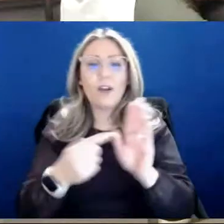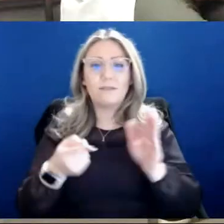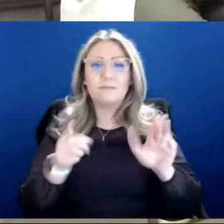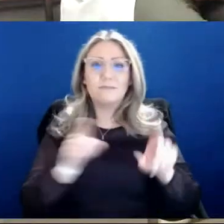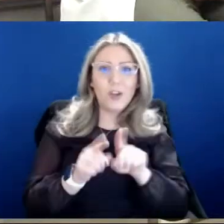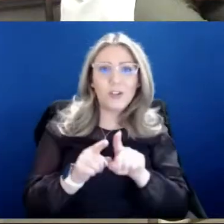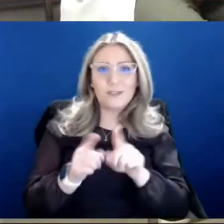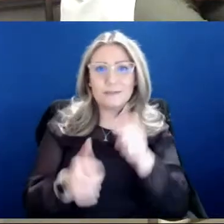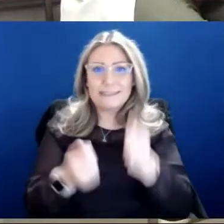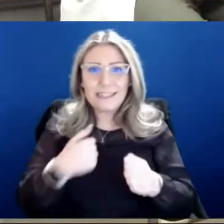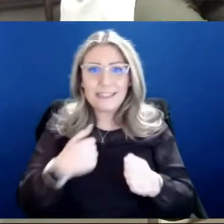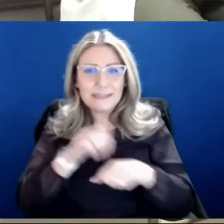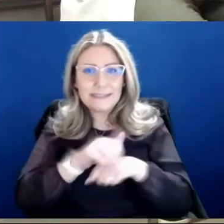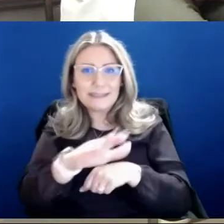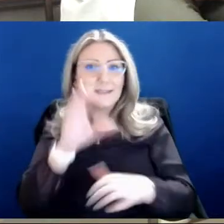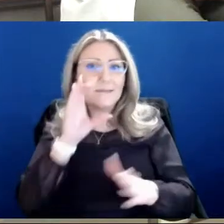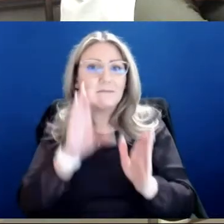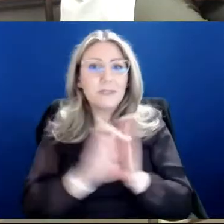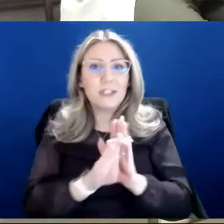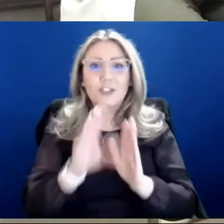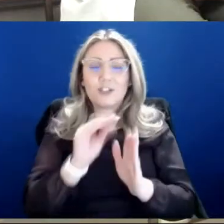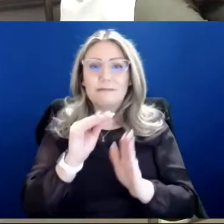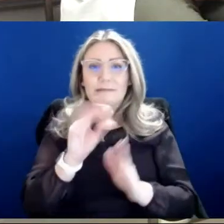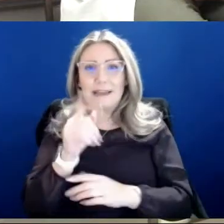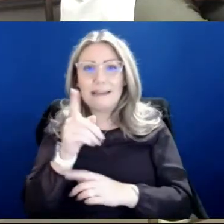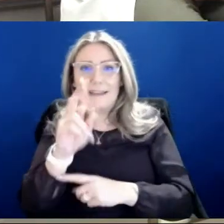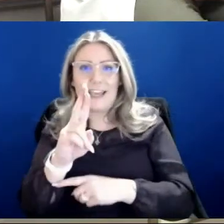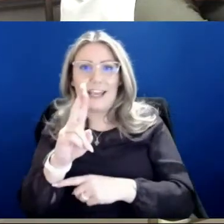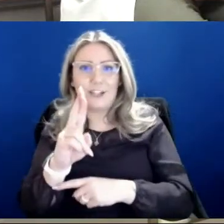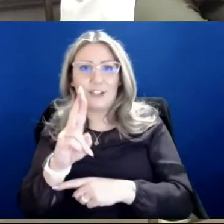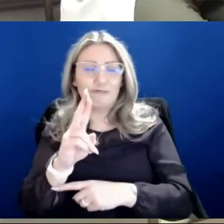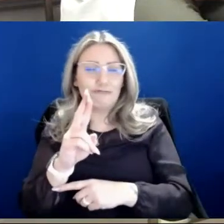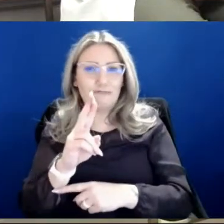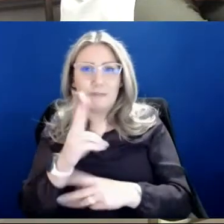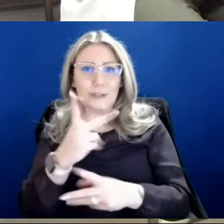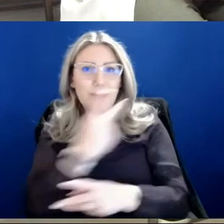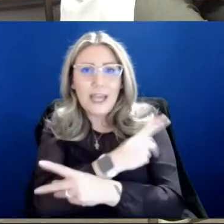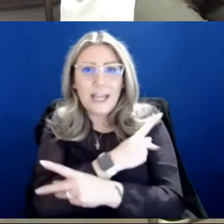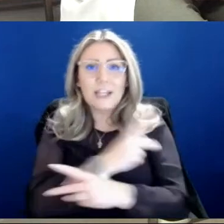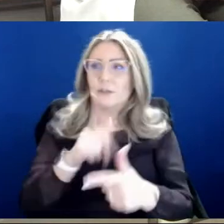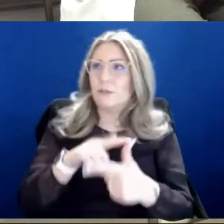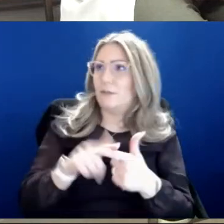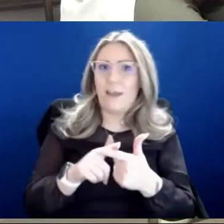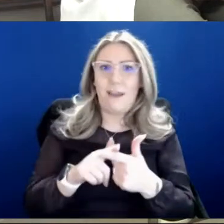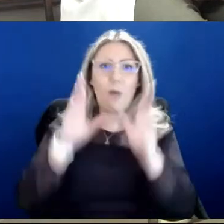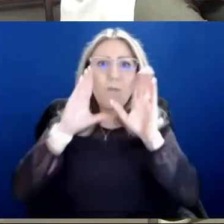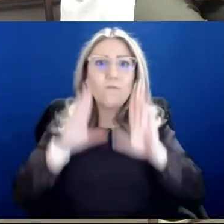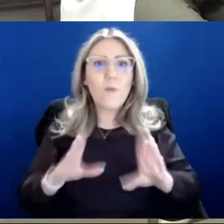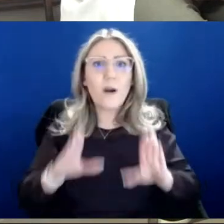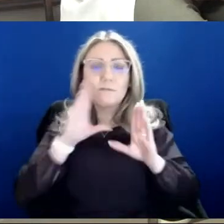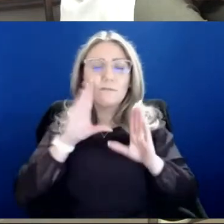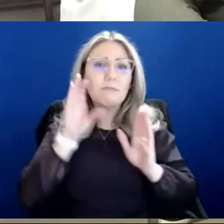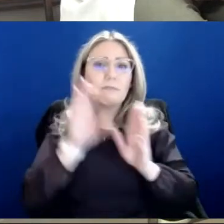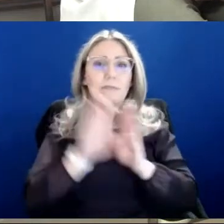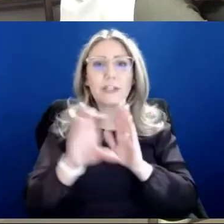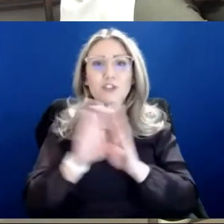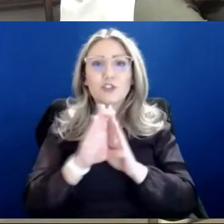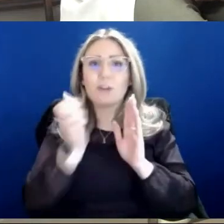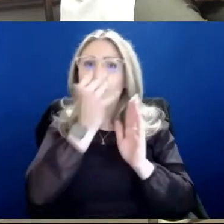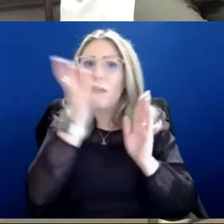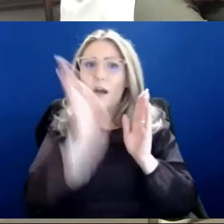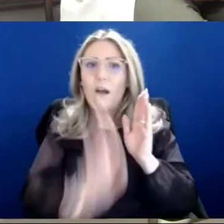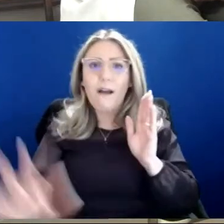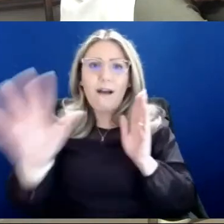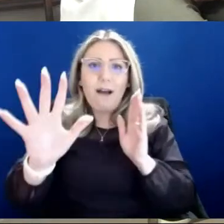pictures on cancer treatments, once in a while you'd send me a great picture of some scenery from a vacation with your wife in Mexico. And I'm thinking, this guy